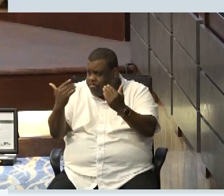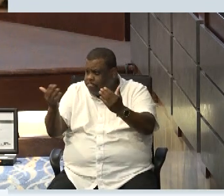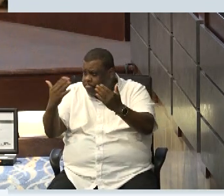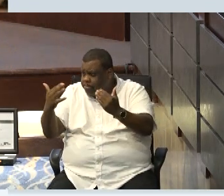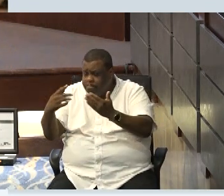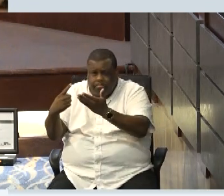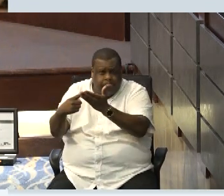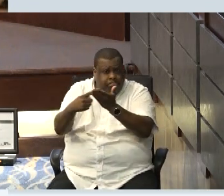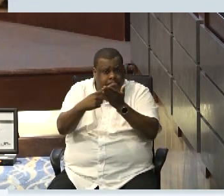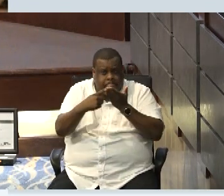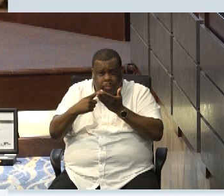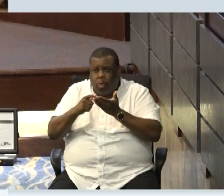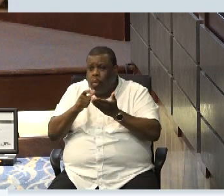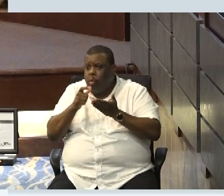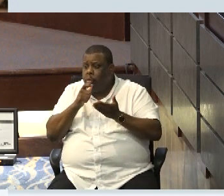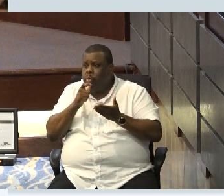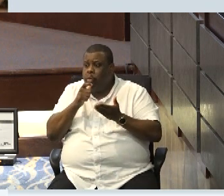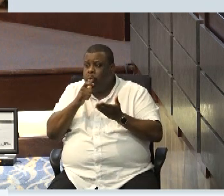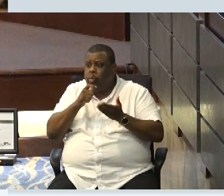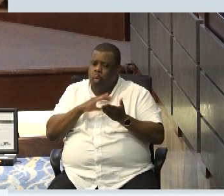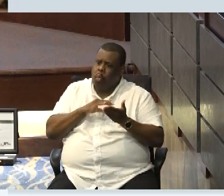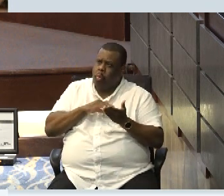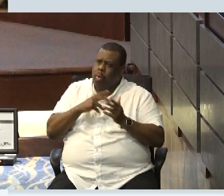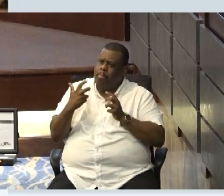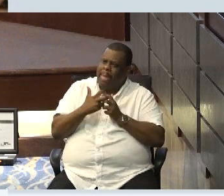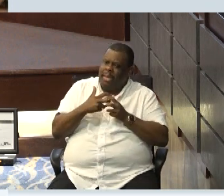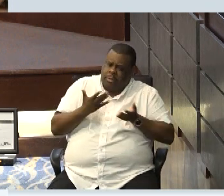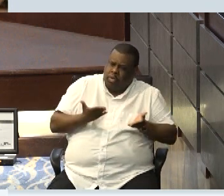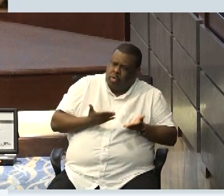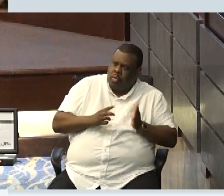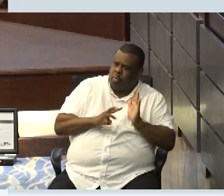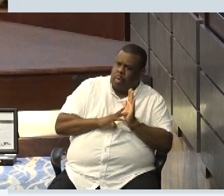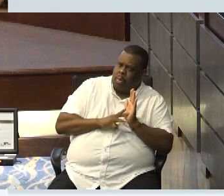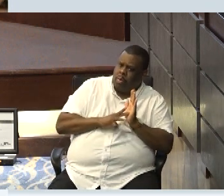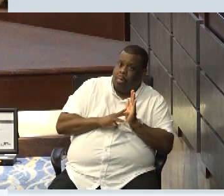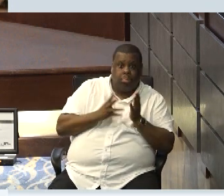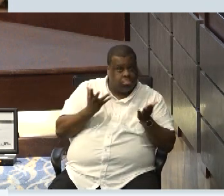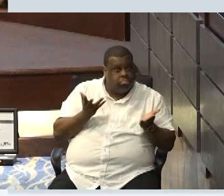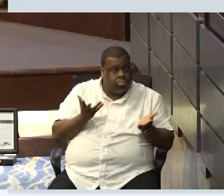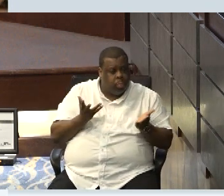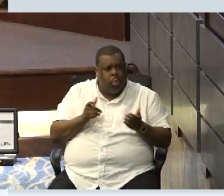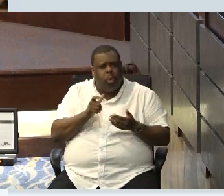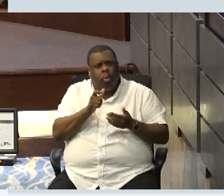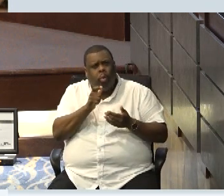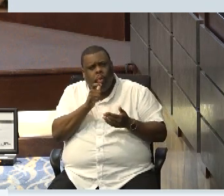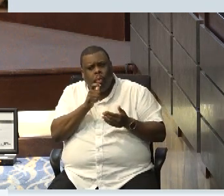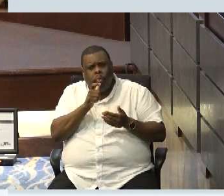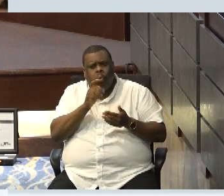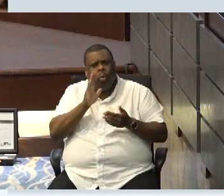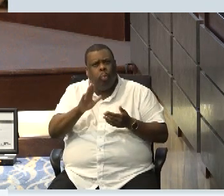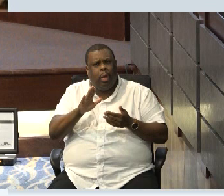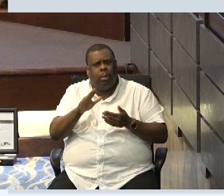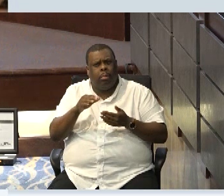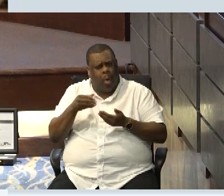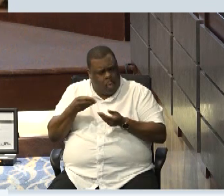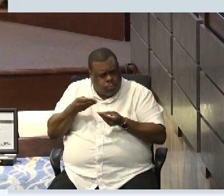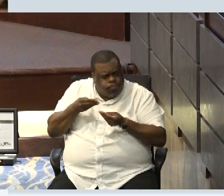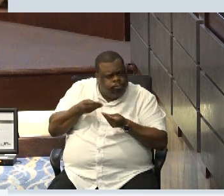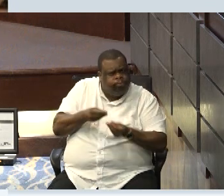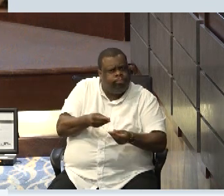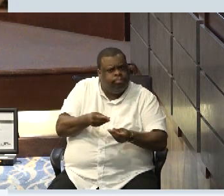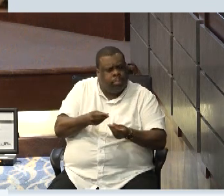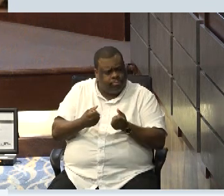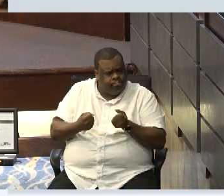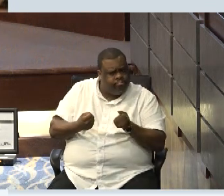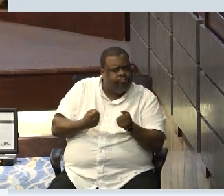with whose values are most aligned to what we're looking for. Who's prepared to embed in Waco and become Waco and help